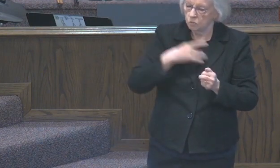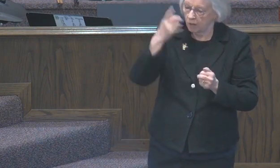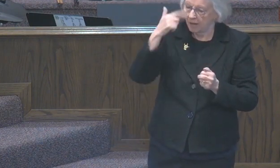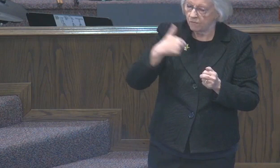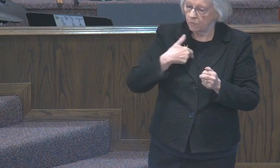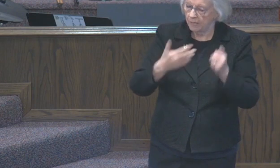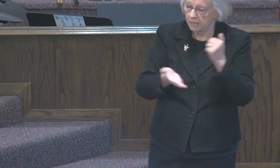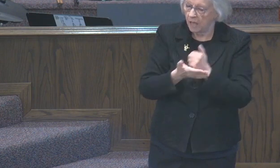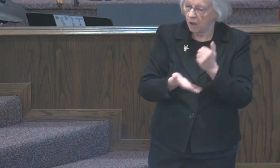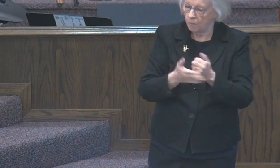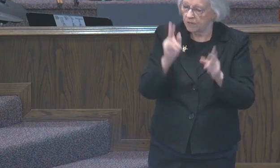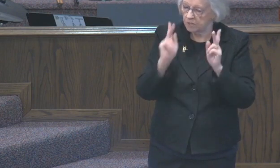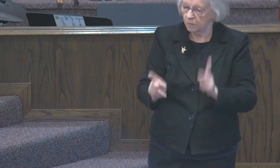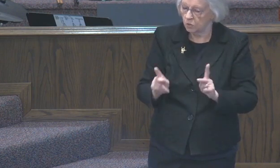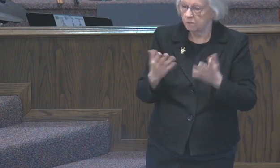forgivers.